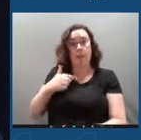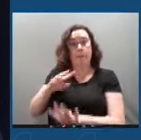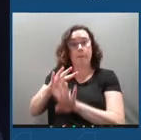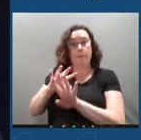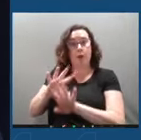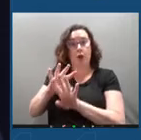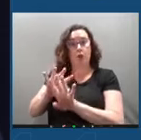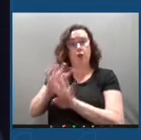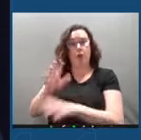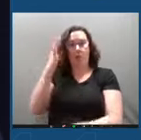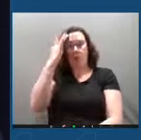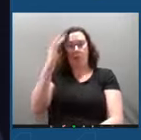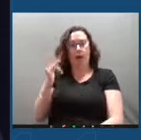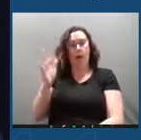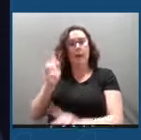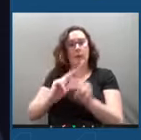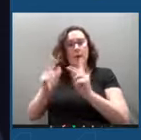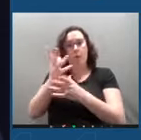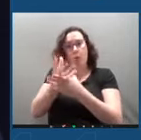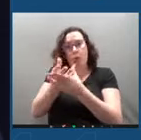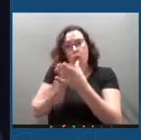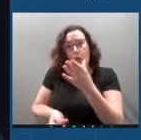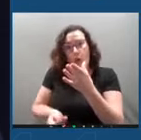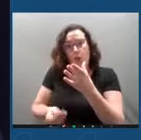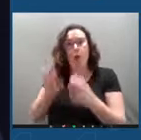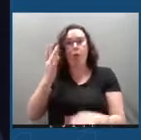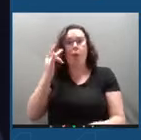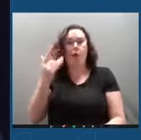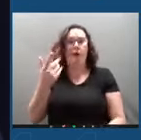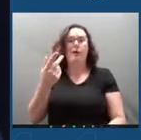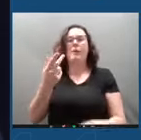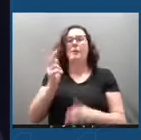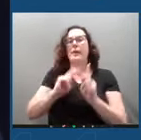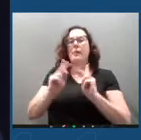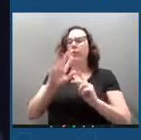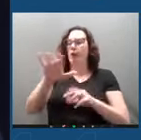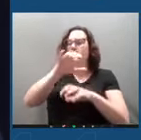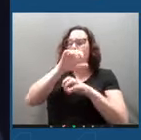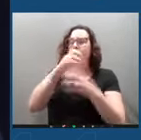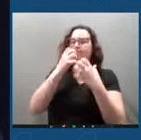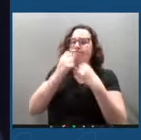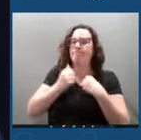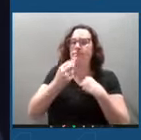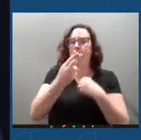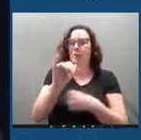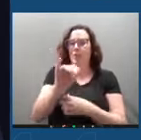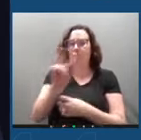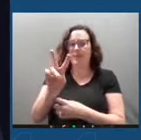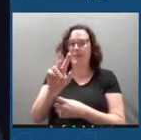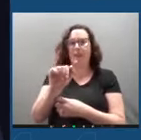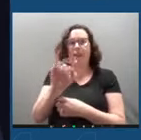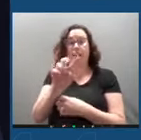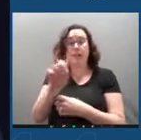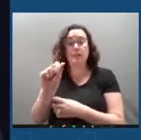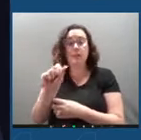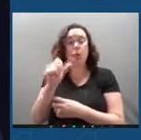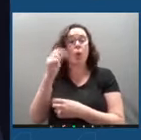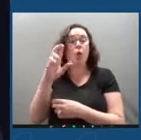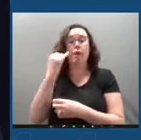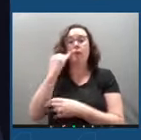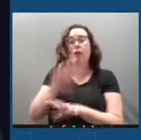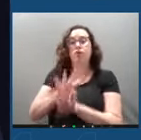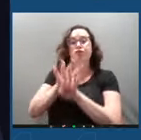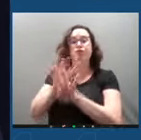loved ones to HIV and AIDS. When I march to ovarian cancer, it is people who lost loved ones